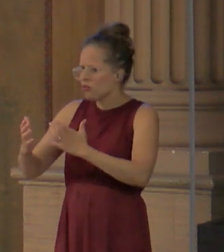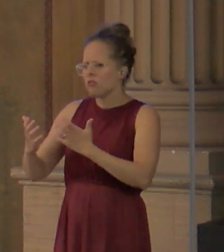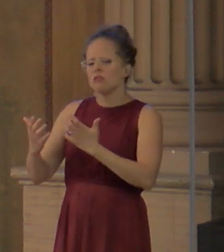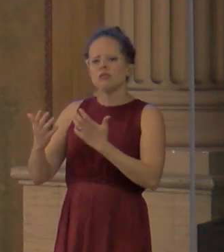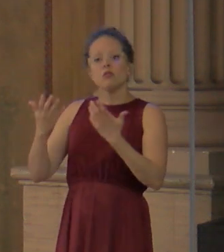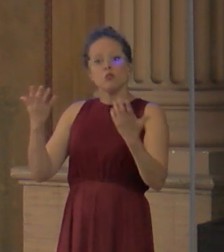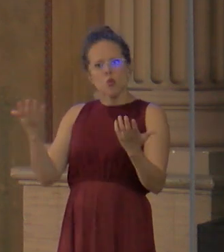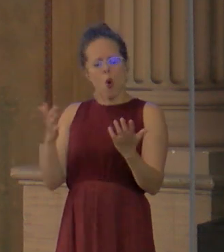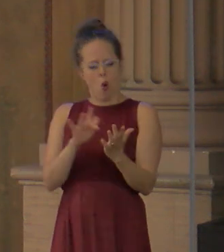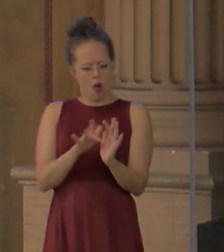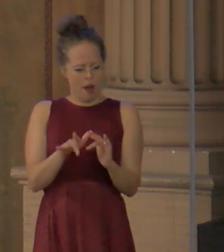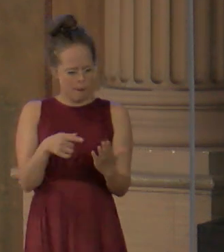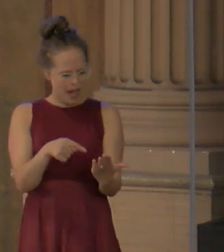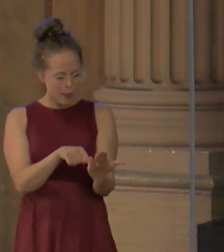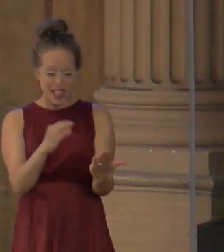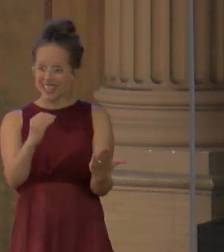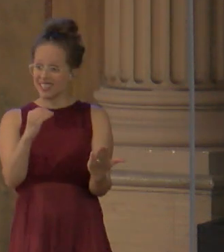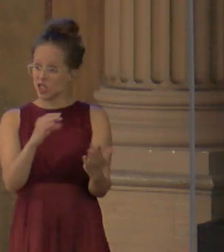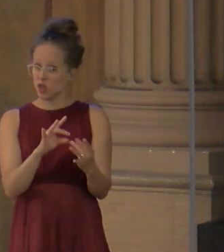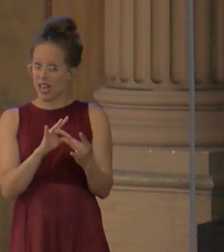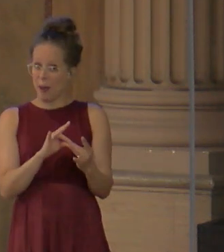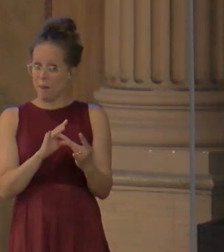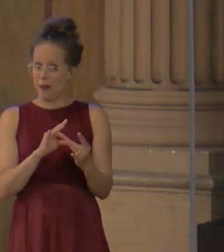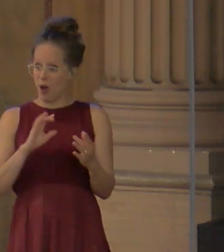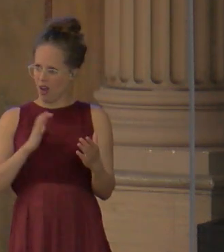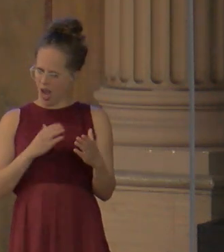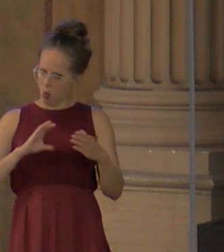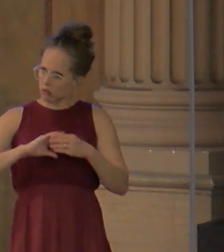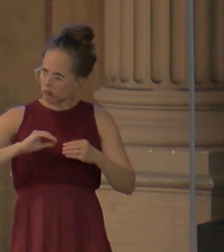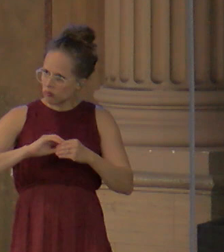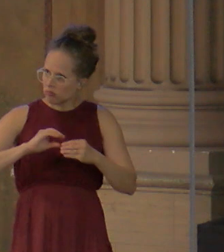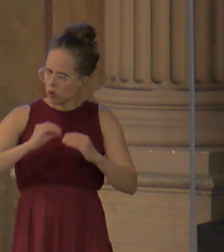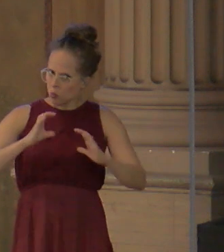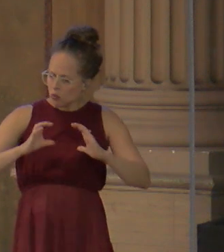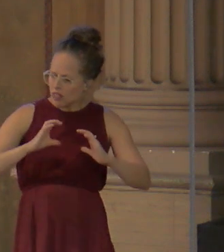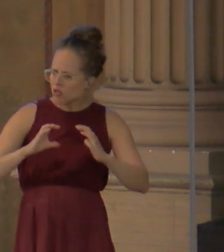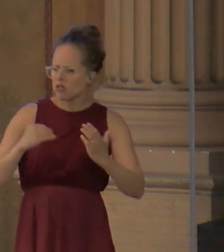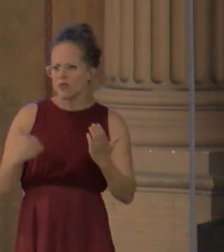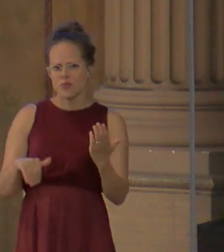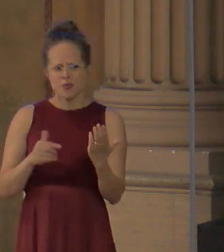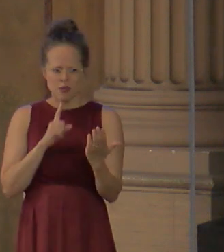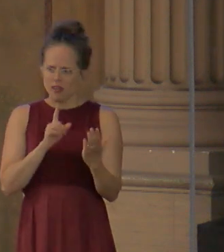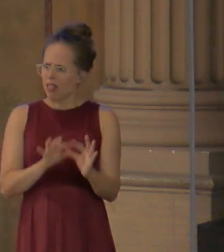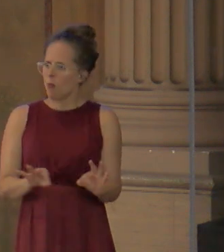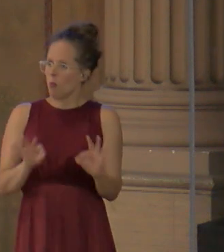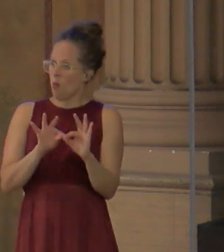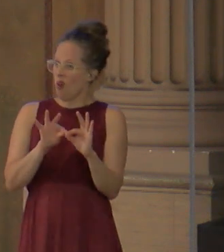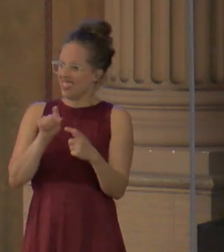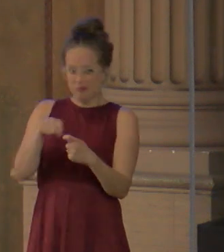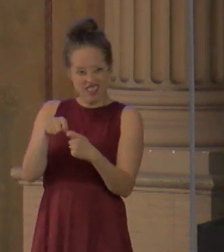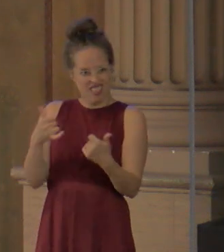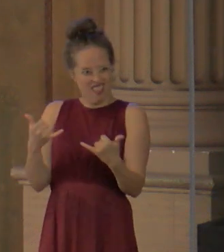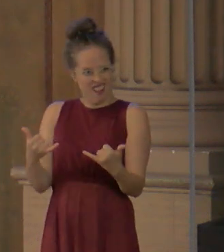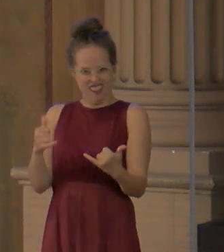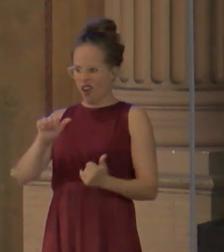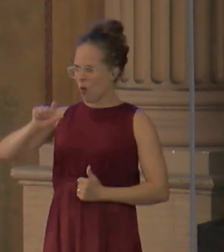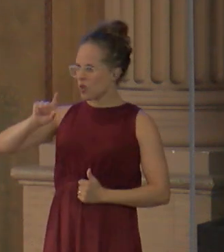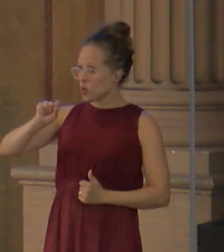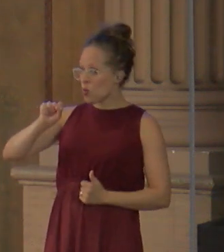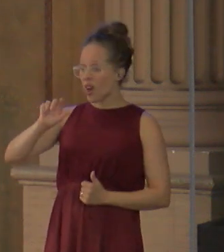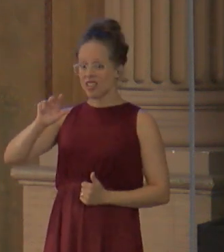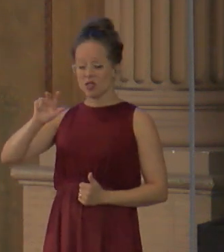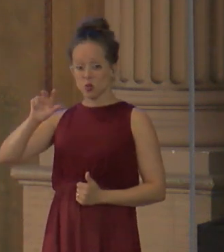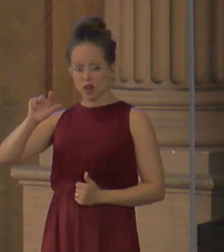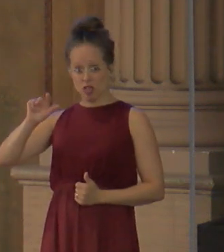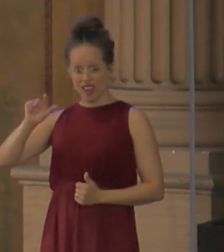what the Bible teaches about our speech is so important for us, I think, especially in 2023, because we understand that we